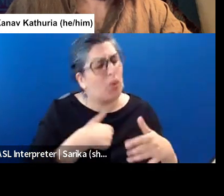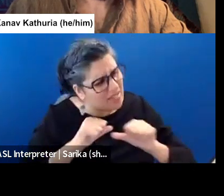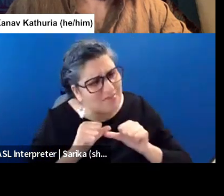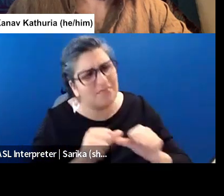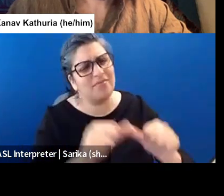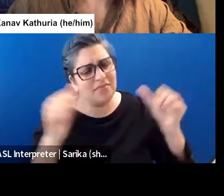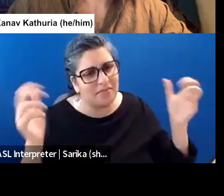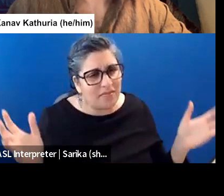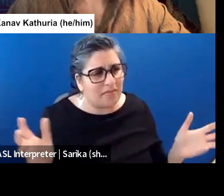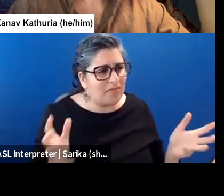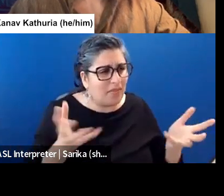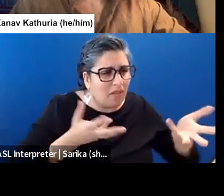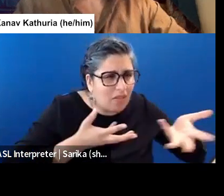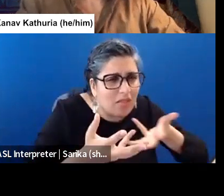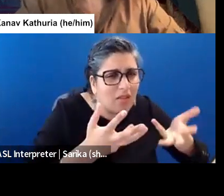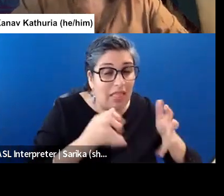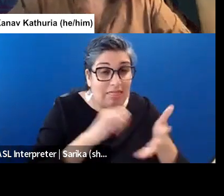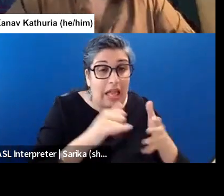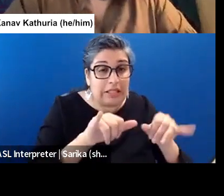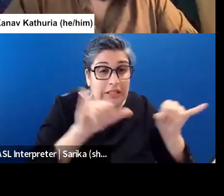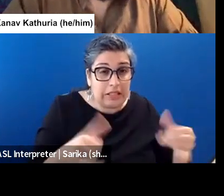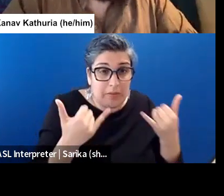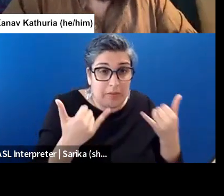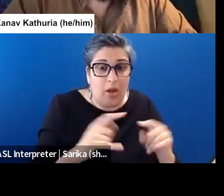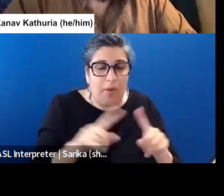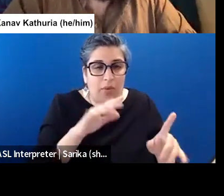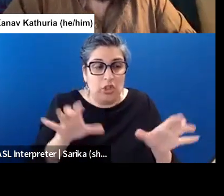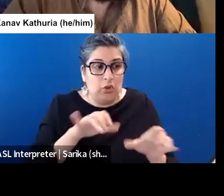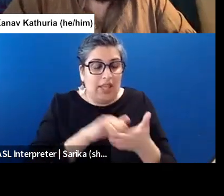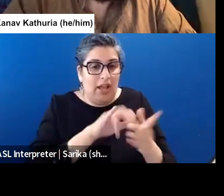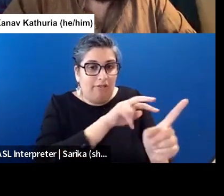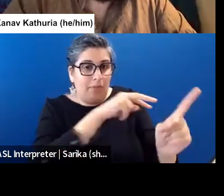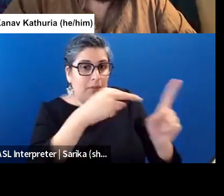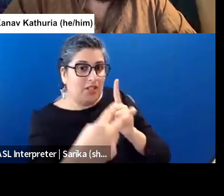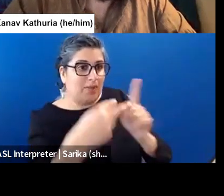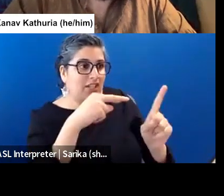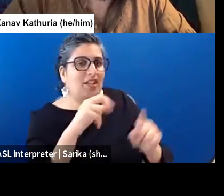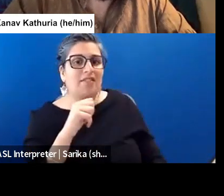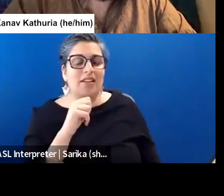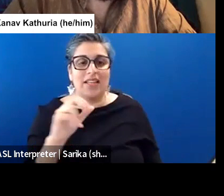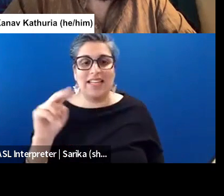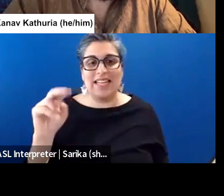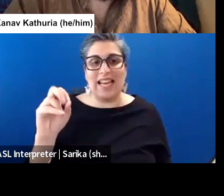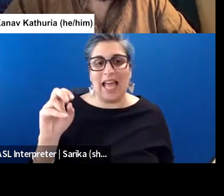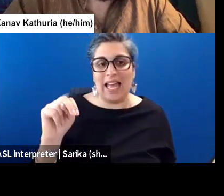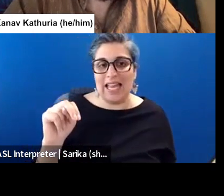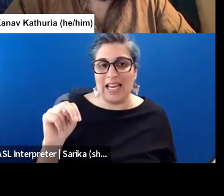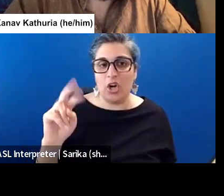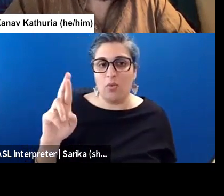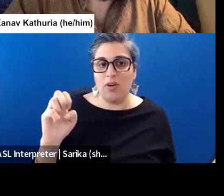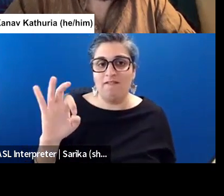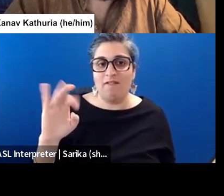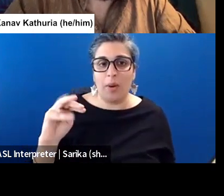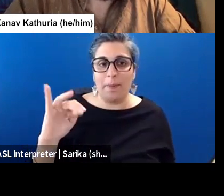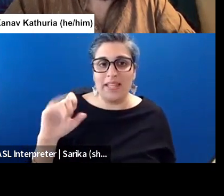within that current system, but we do it through the lens of non-reformist reform, meaning do these things that we're fighting